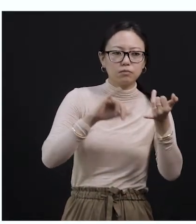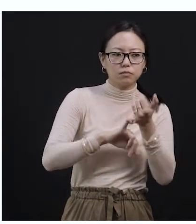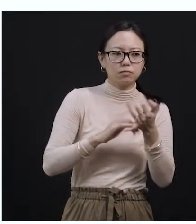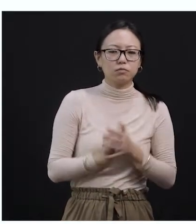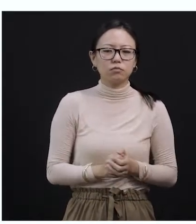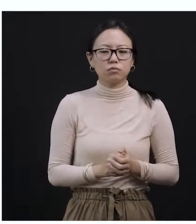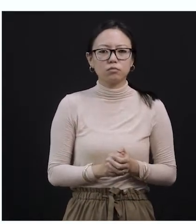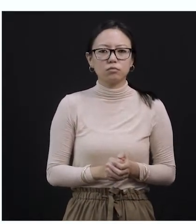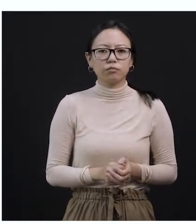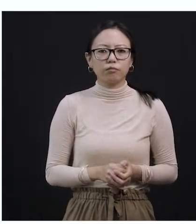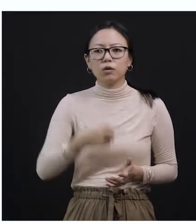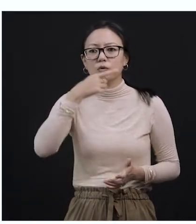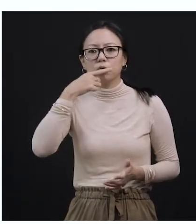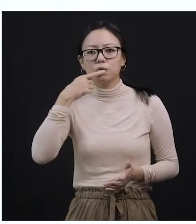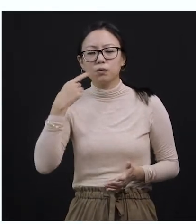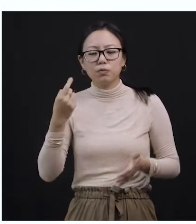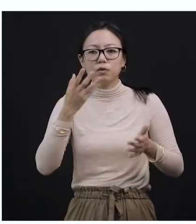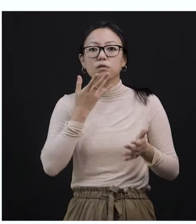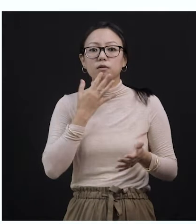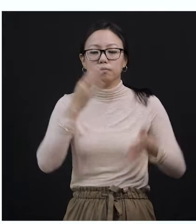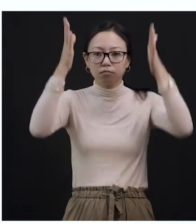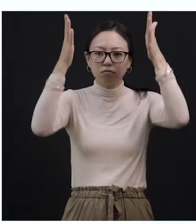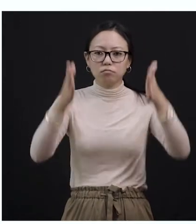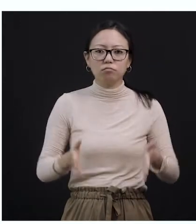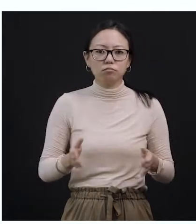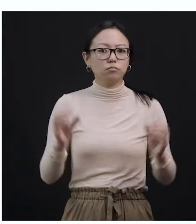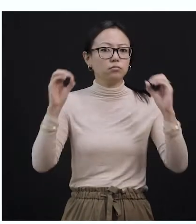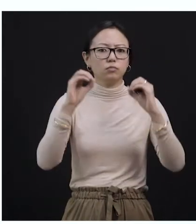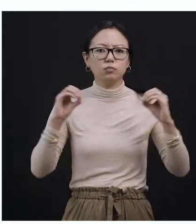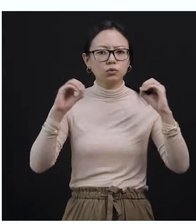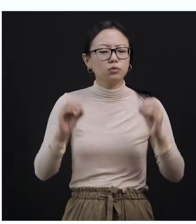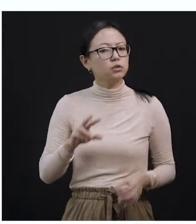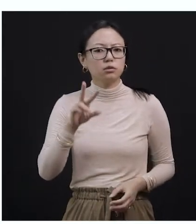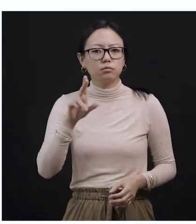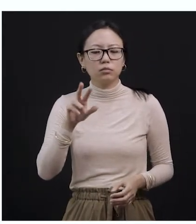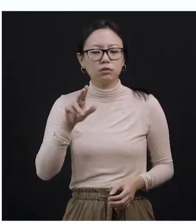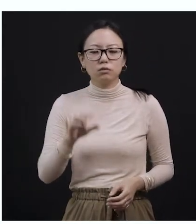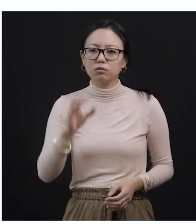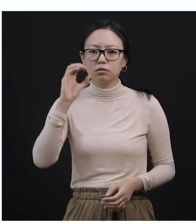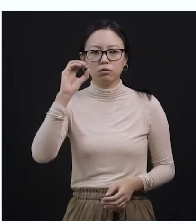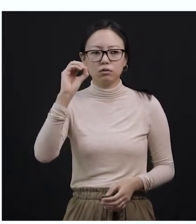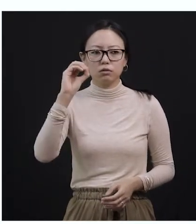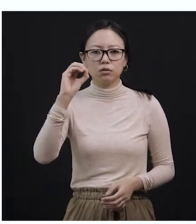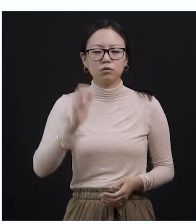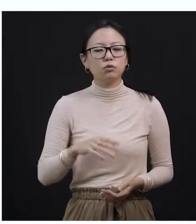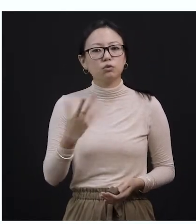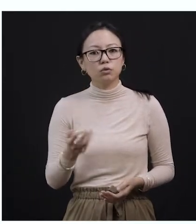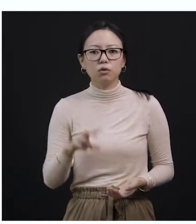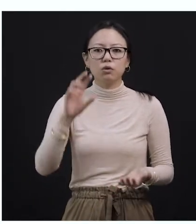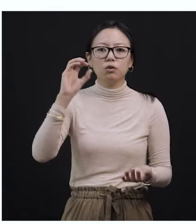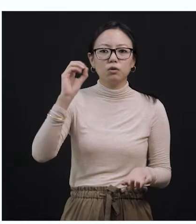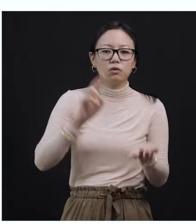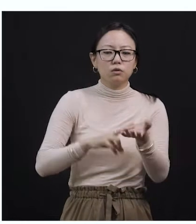there's no red strip given. So it means it has a zero. So we will write in ones place